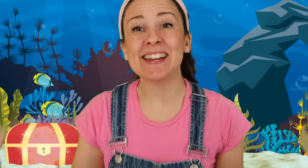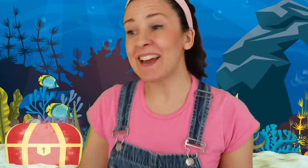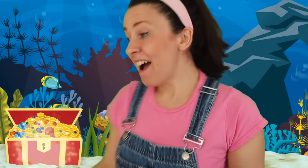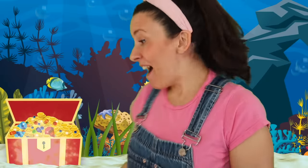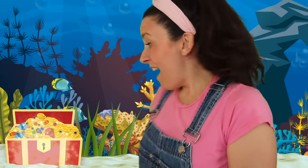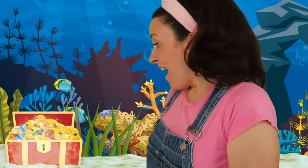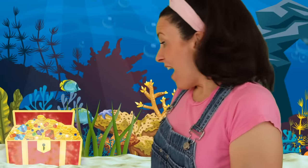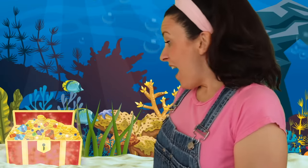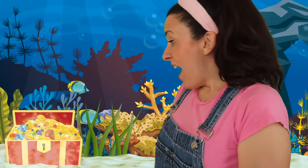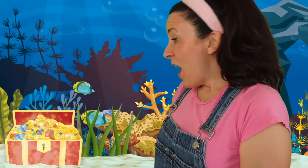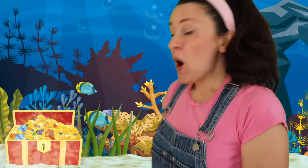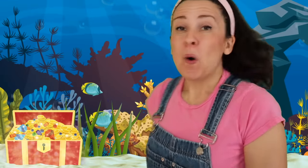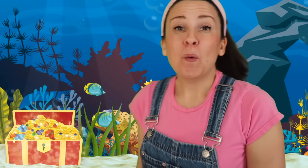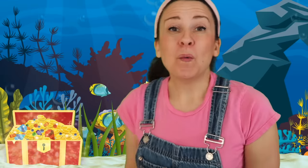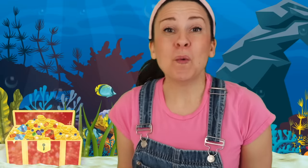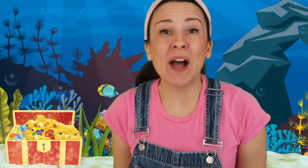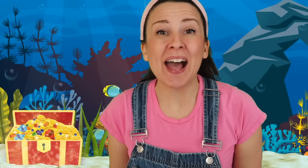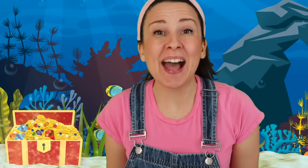open.